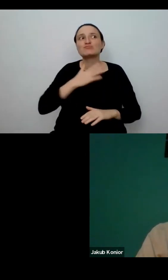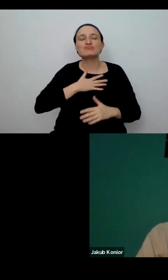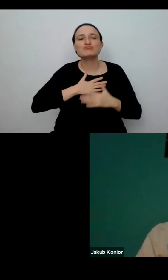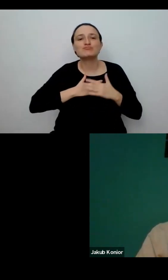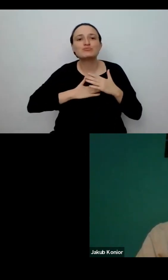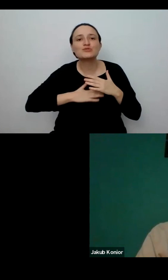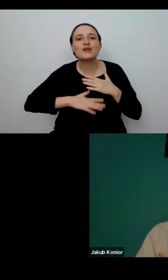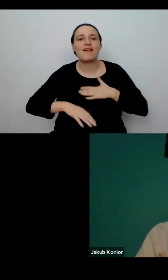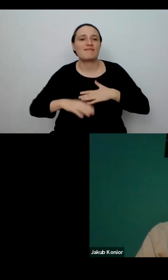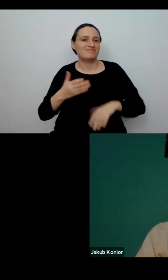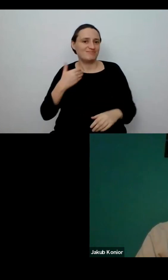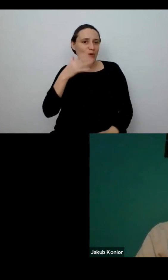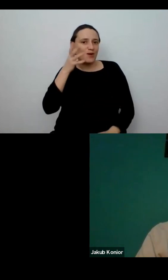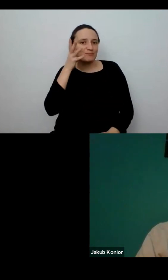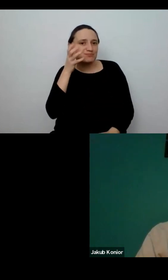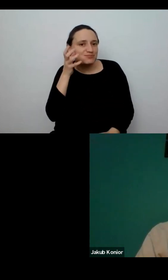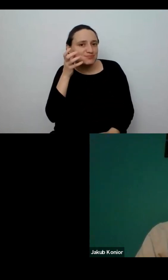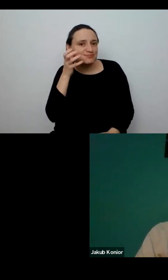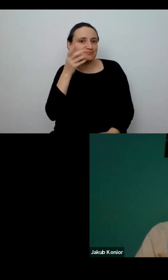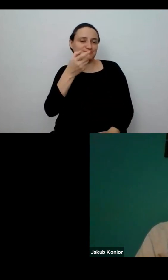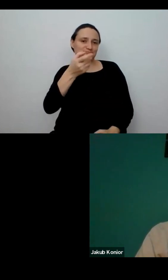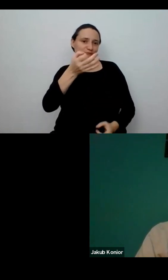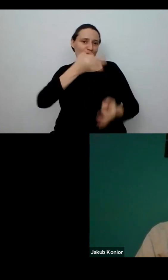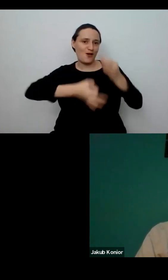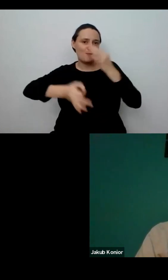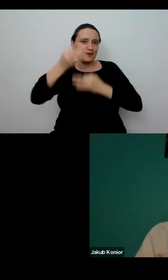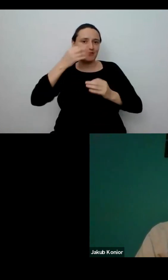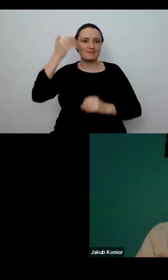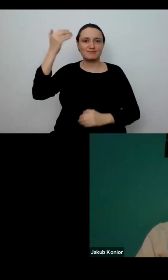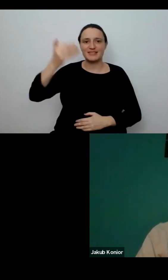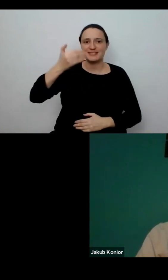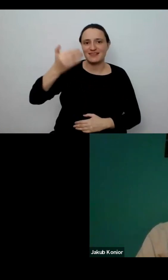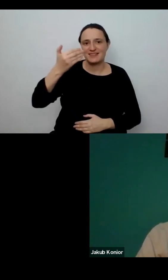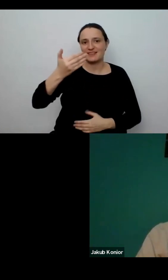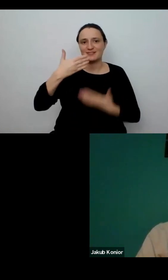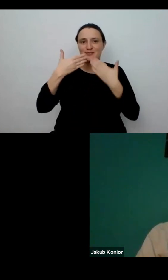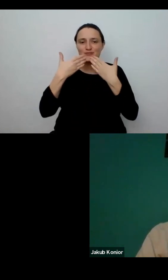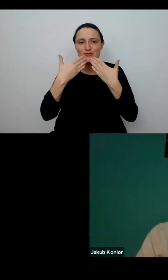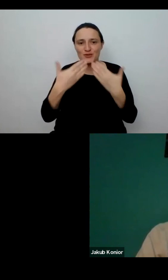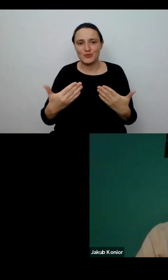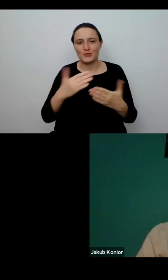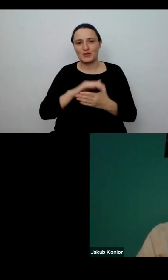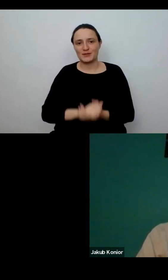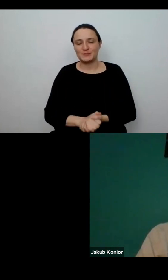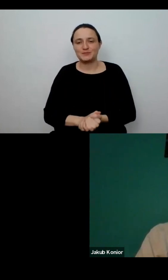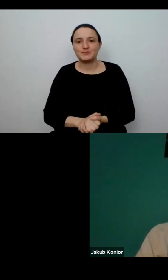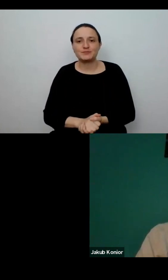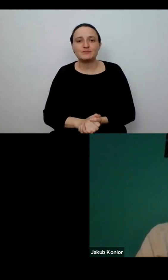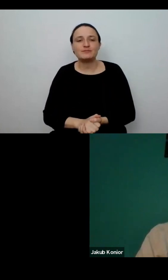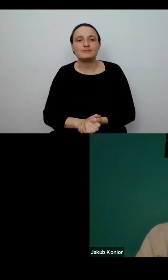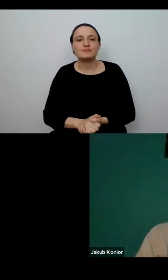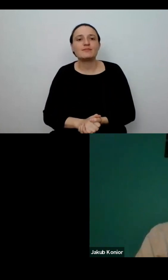the questions. So thanks everyone for participating in today's meeting. See you at